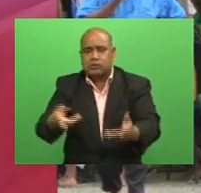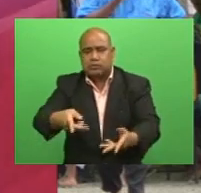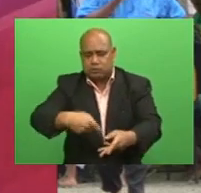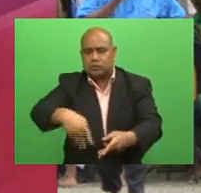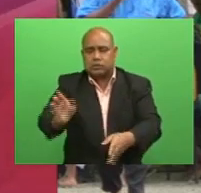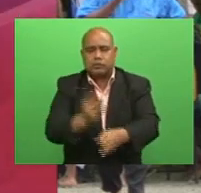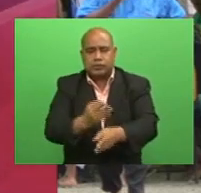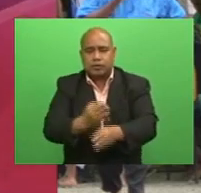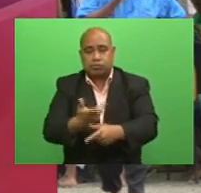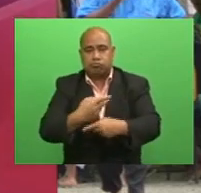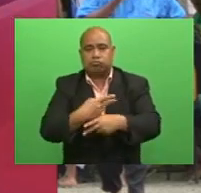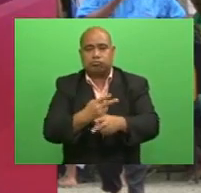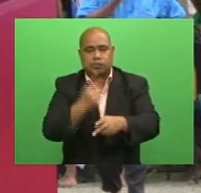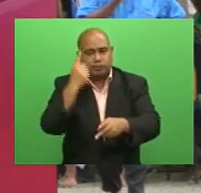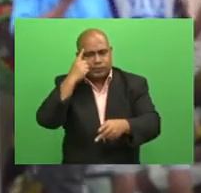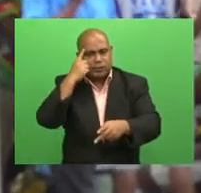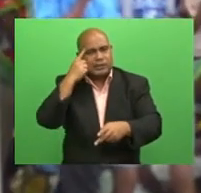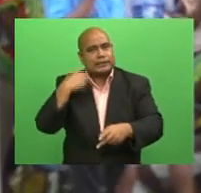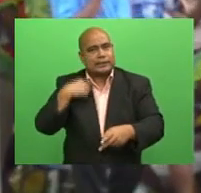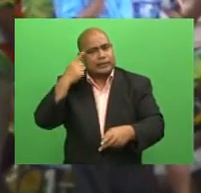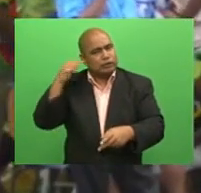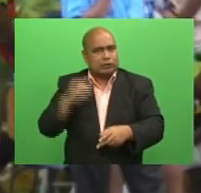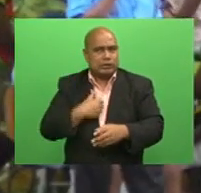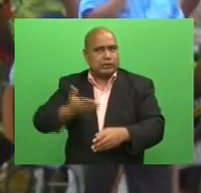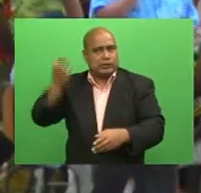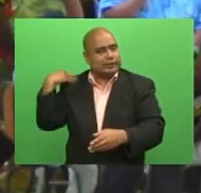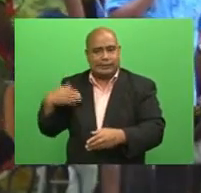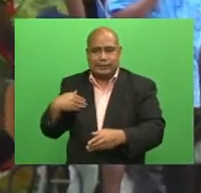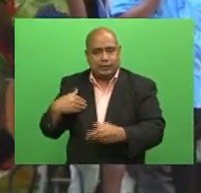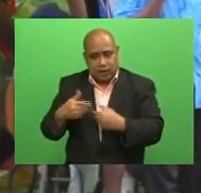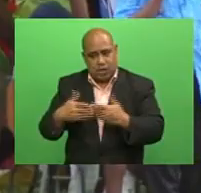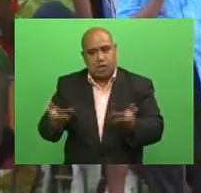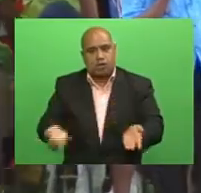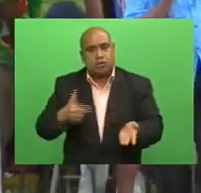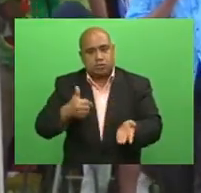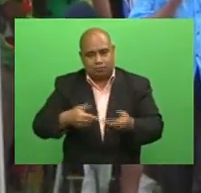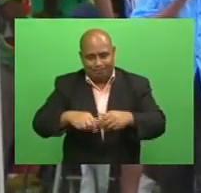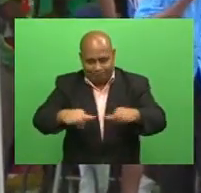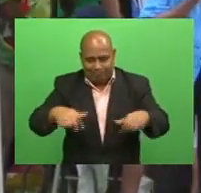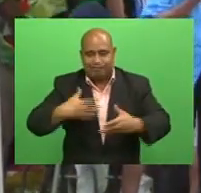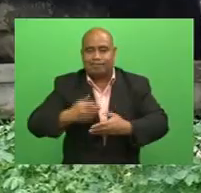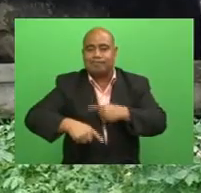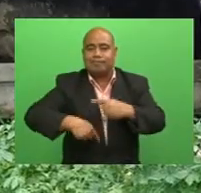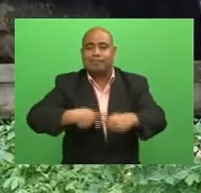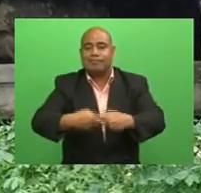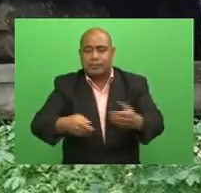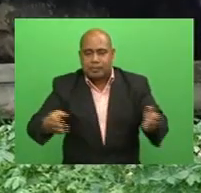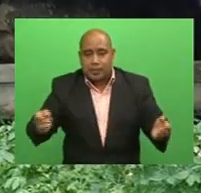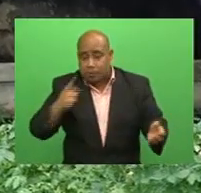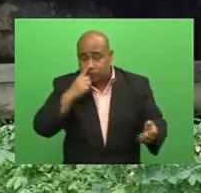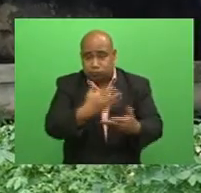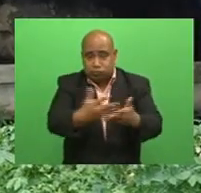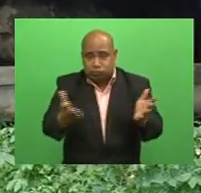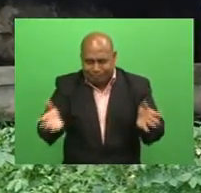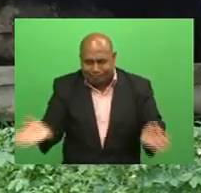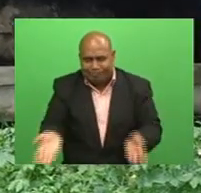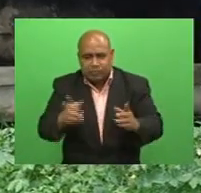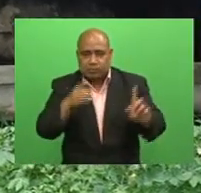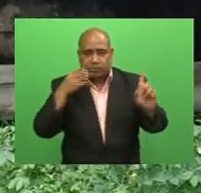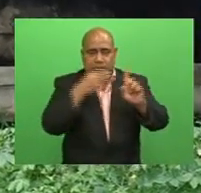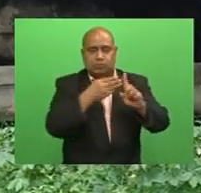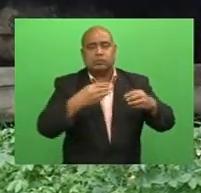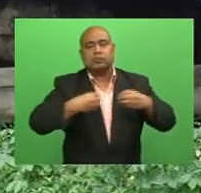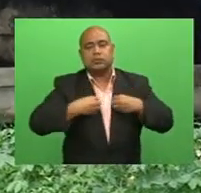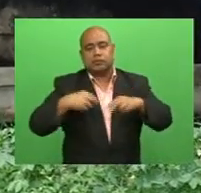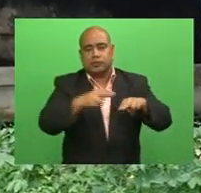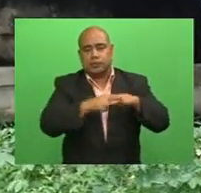a start is a start, and we wish to make agriculture the leading industry in Fiji. So the government's focus is on increasing